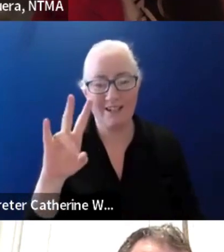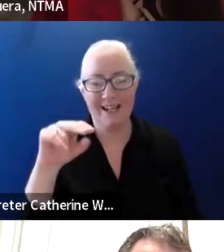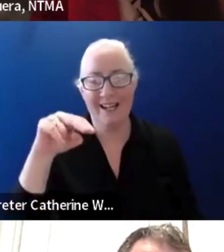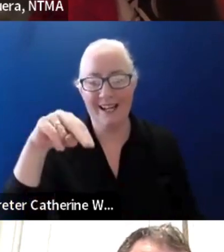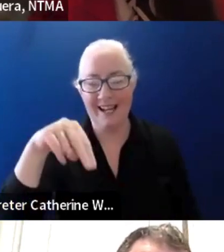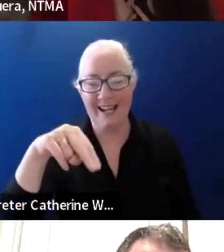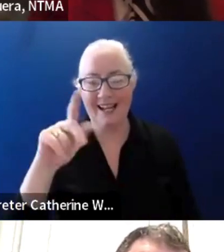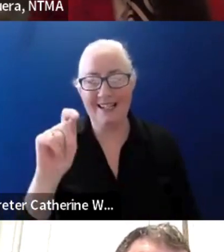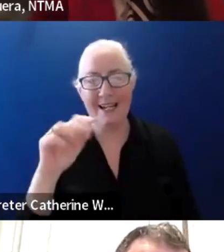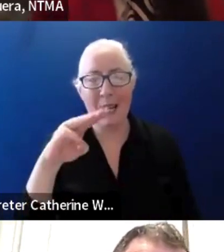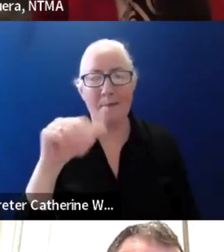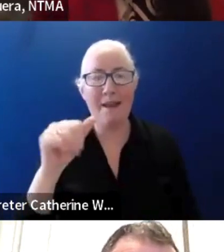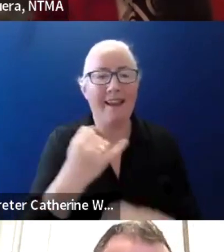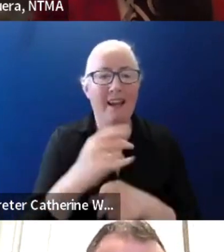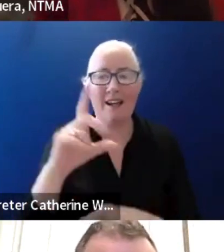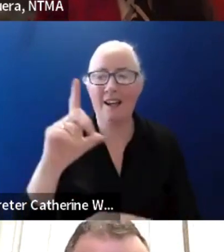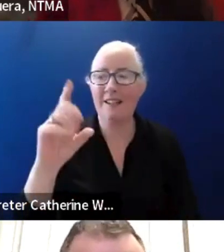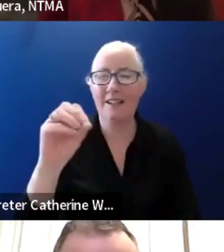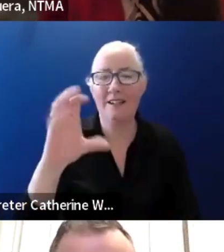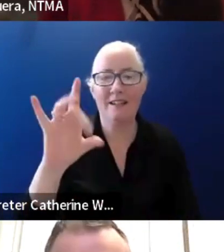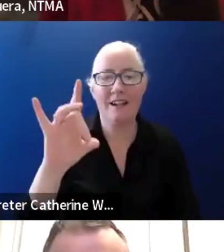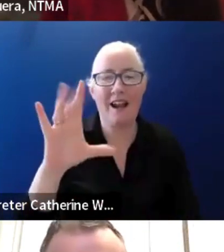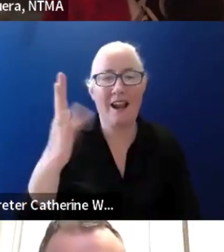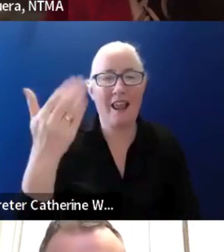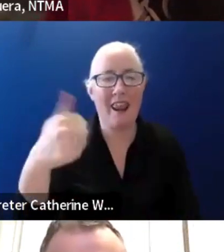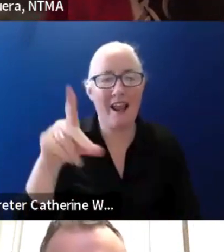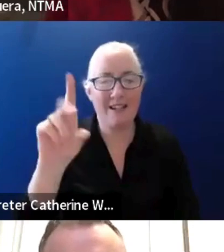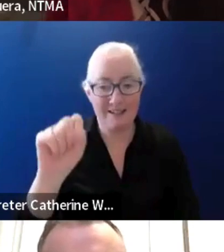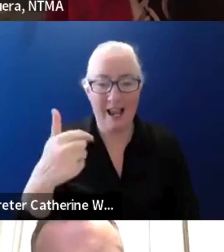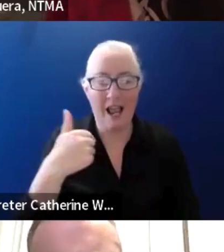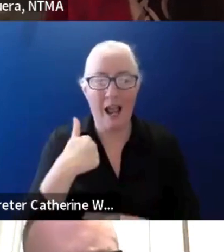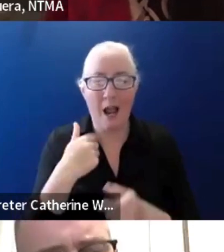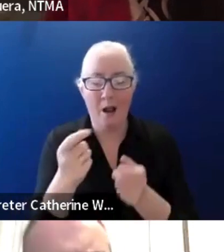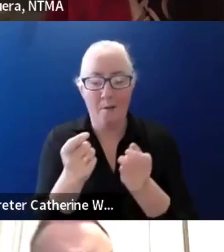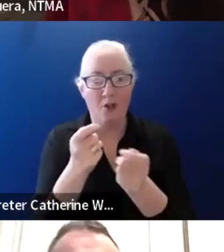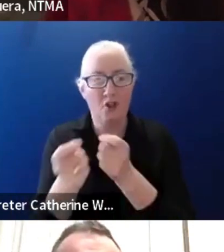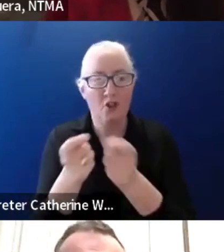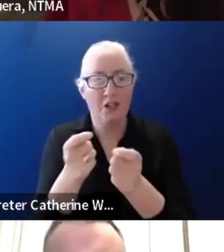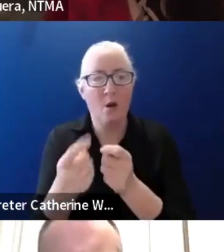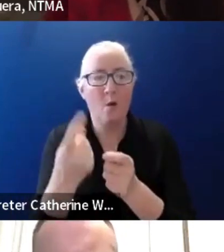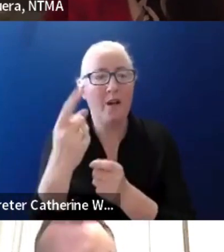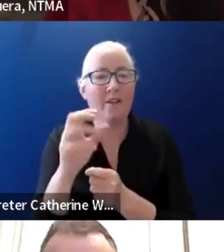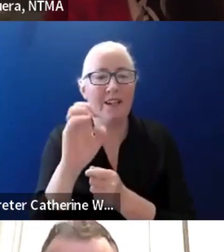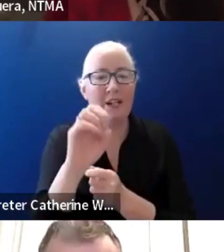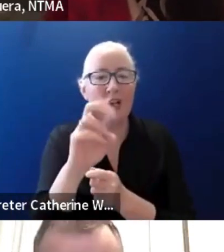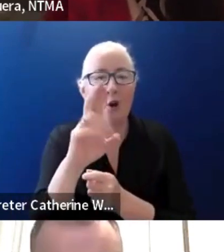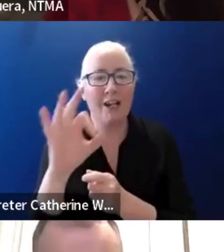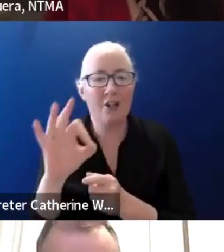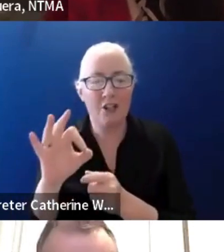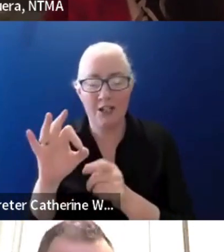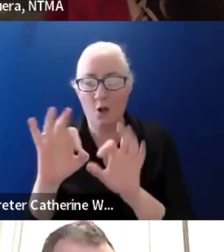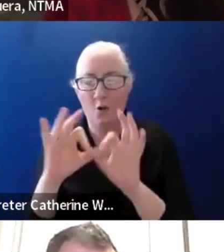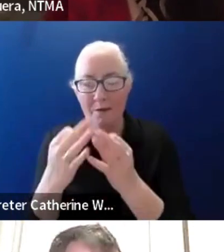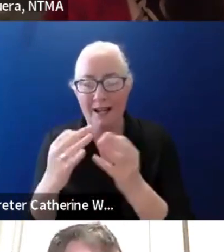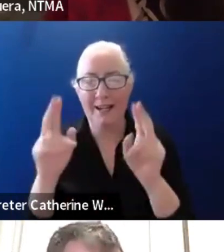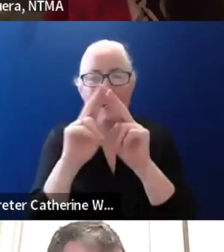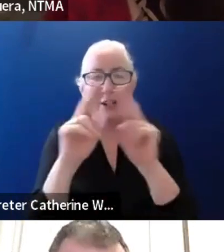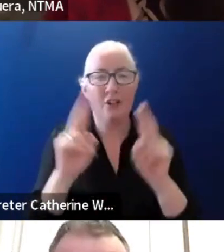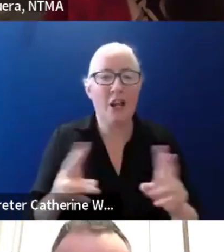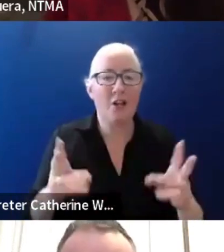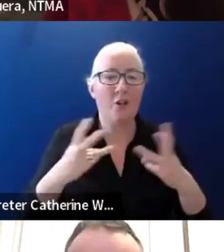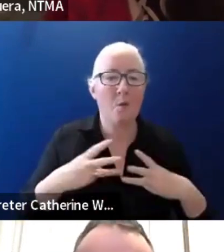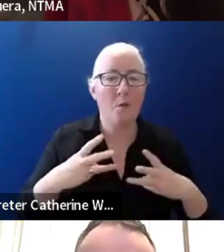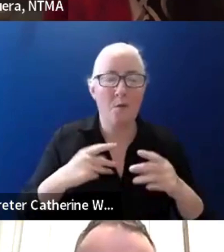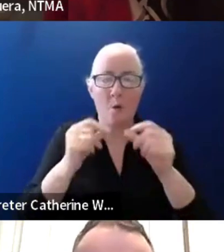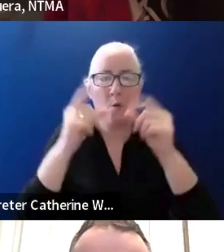NDMA in the Docklands. So I'm also the chair of one of the ERG groups, the International Multicultural